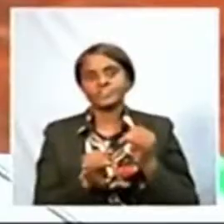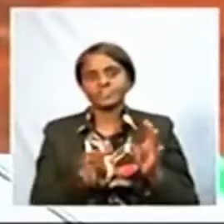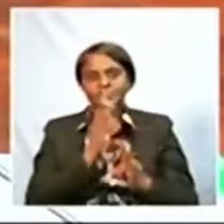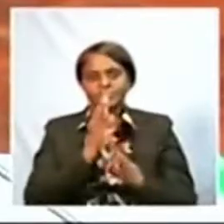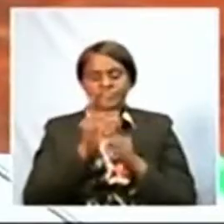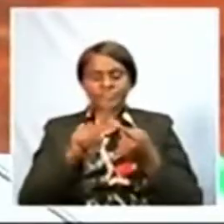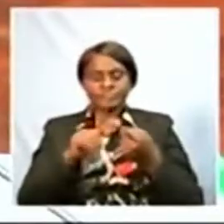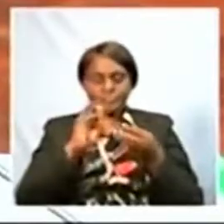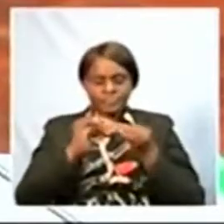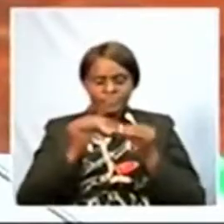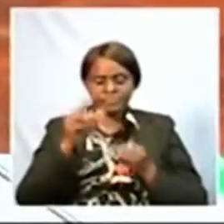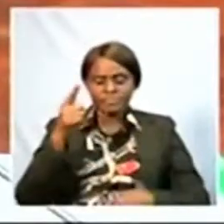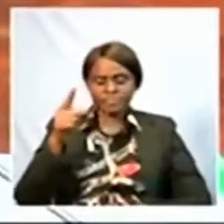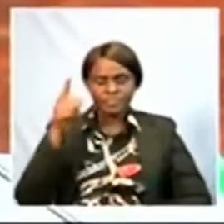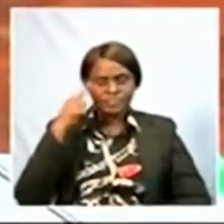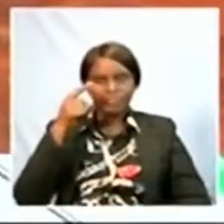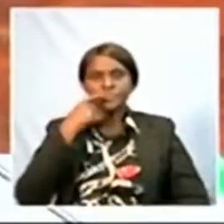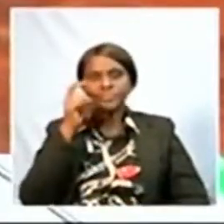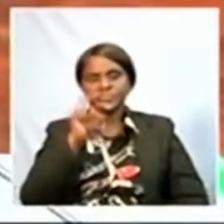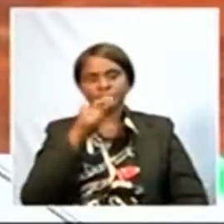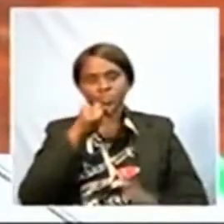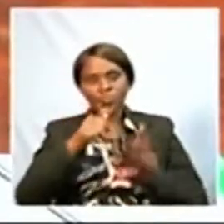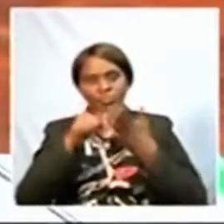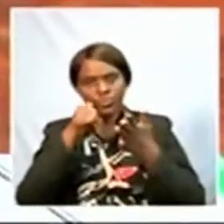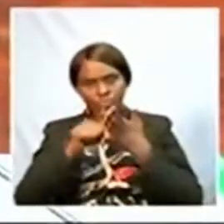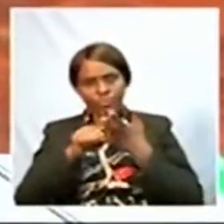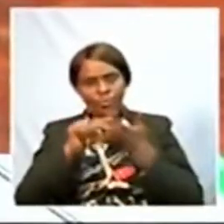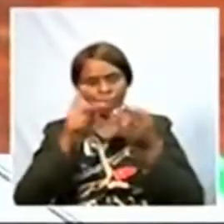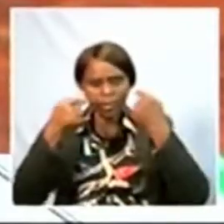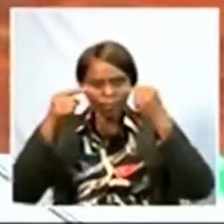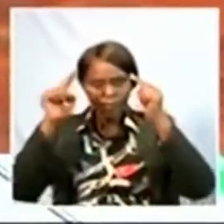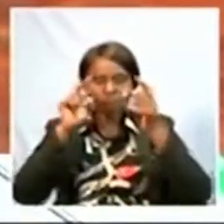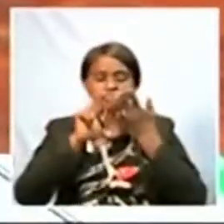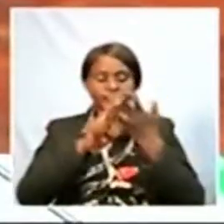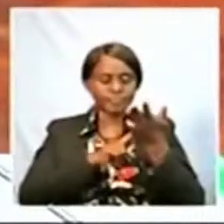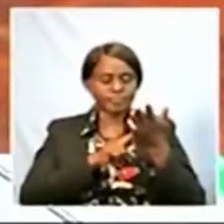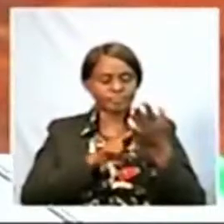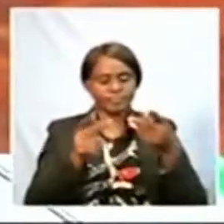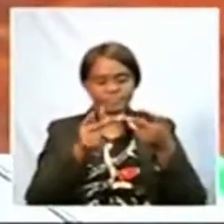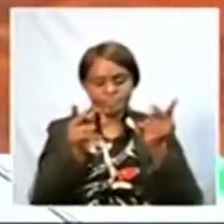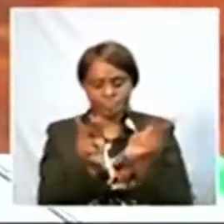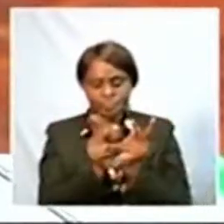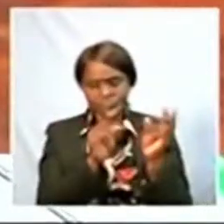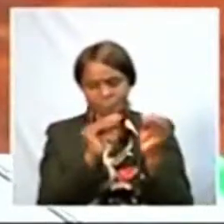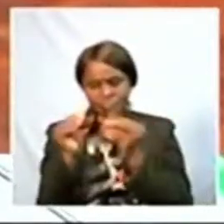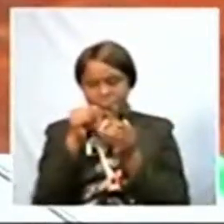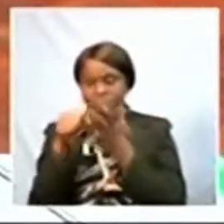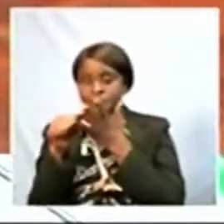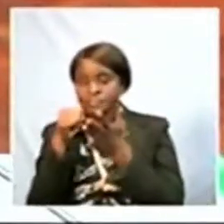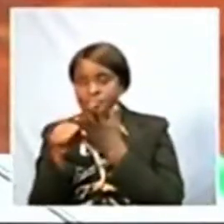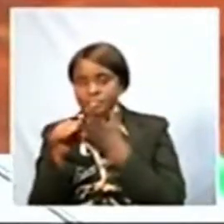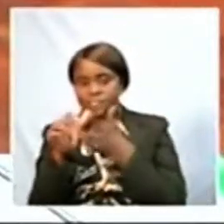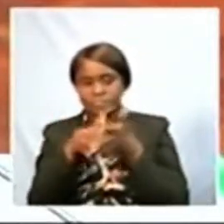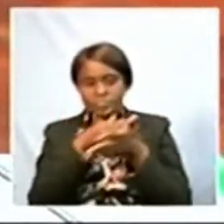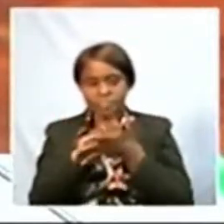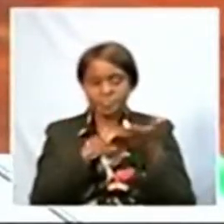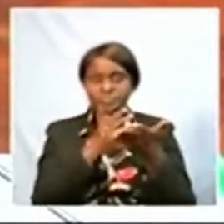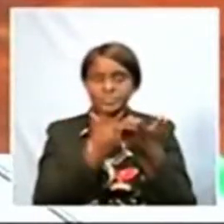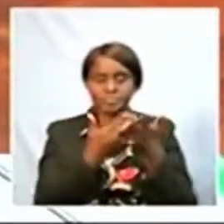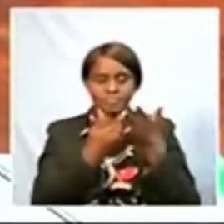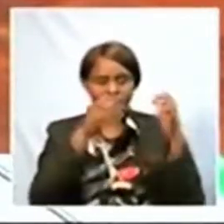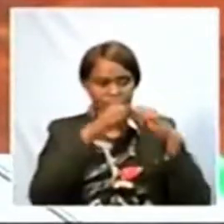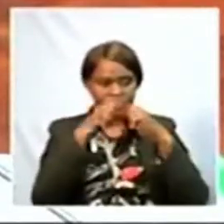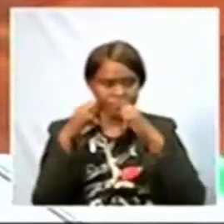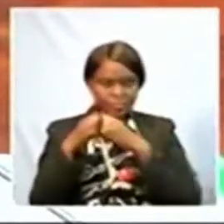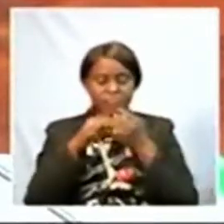to Appendix 21 for instruction letters, progress report, site repossession letter, ledger, bank